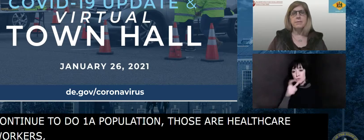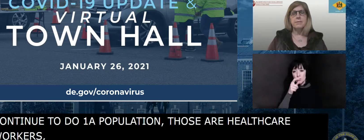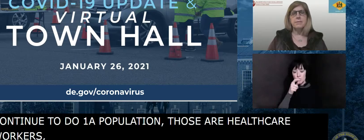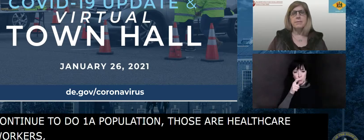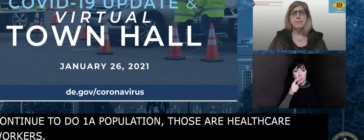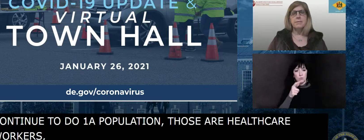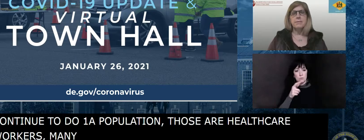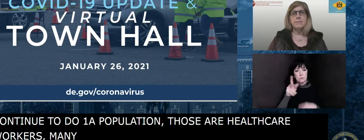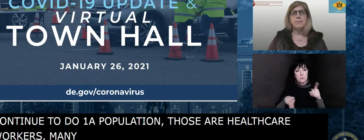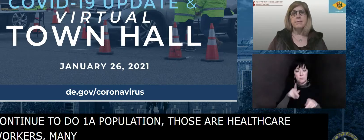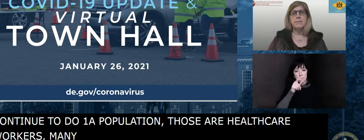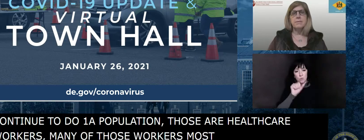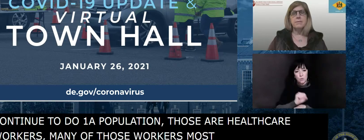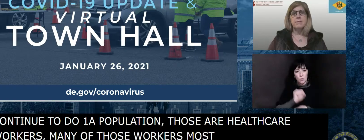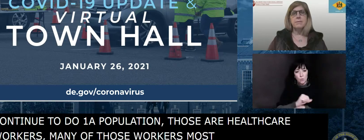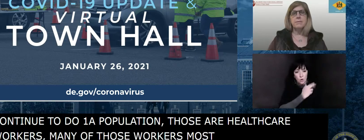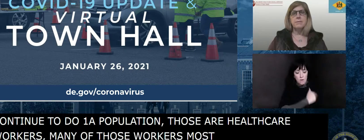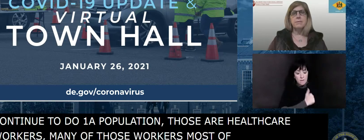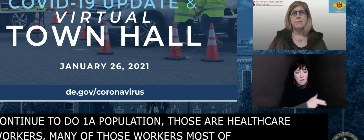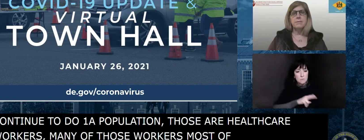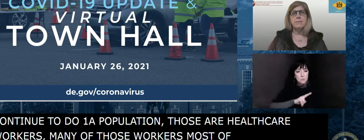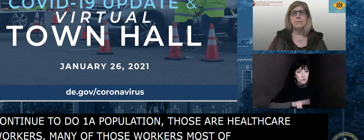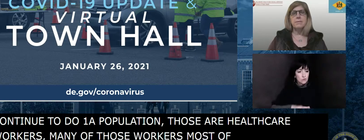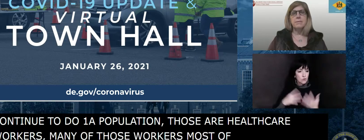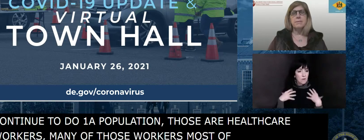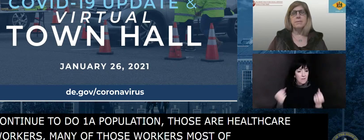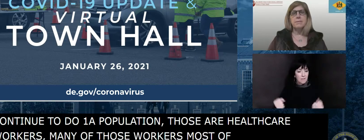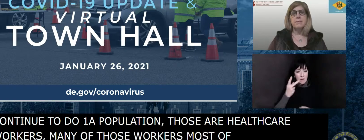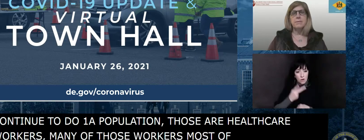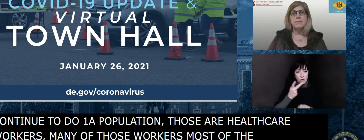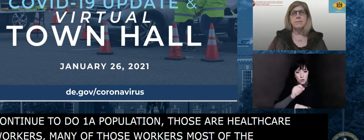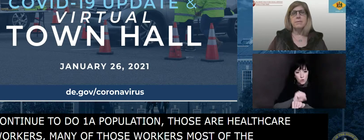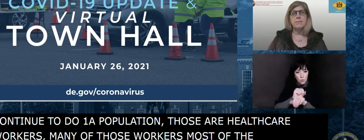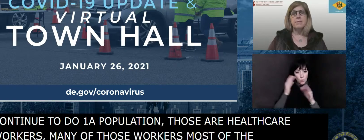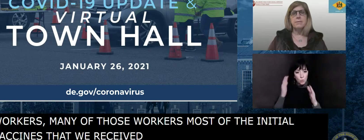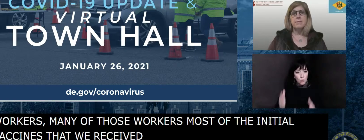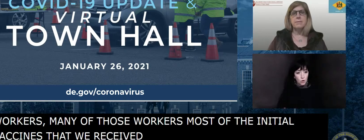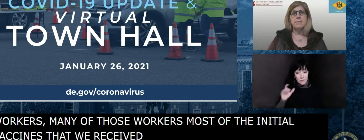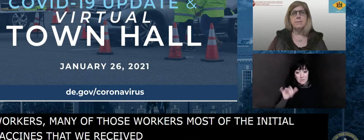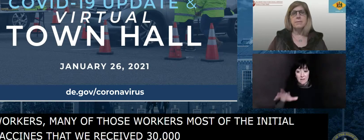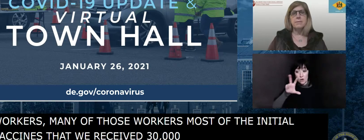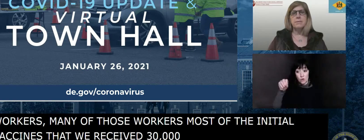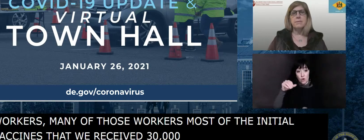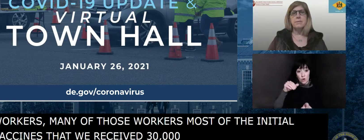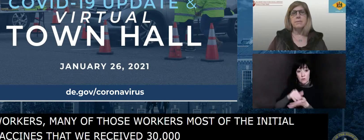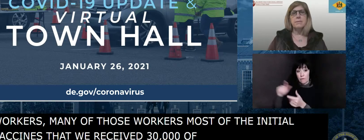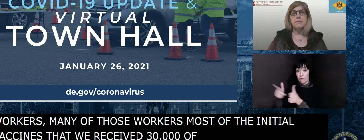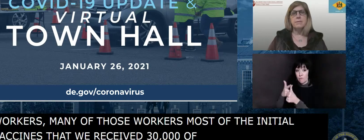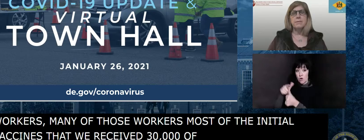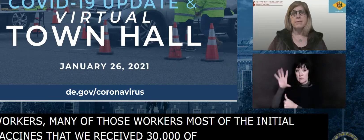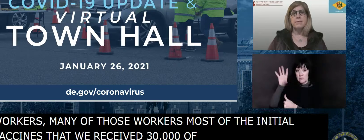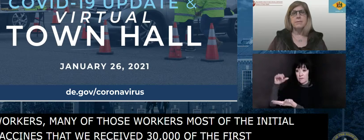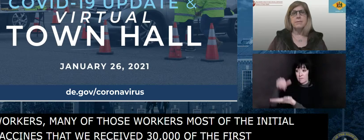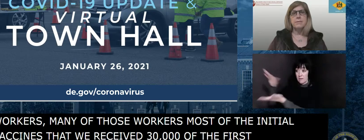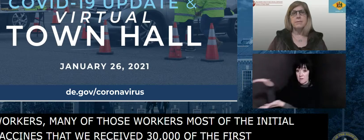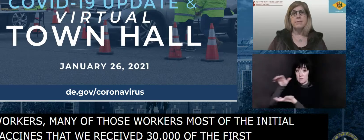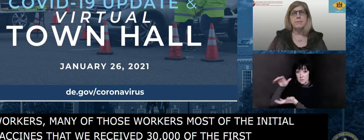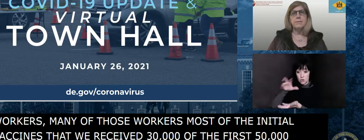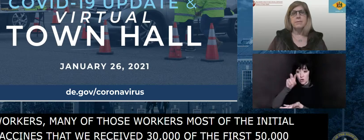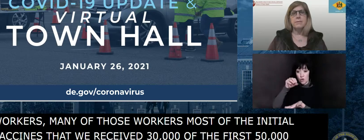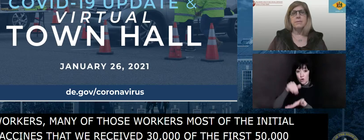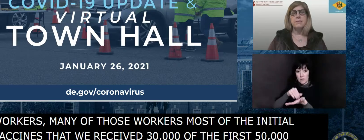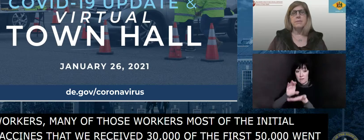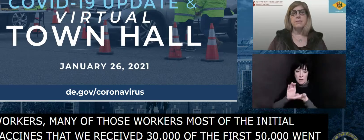of the initial vaccines that we received, 30,000 of the first 50,000 went to hospitals to vaccinate